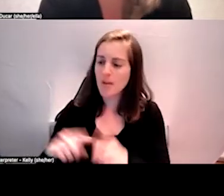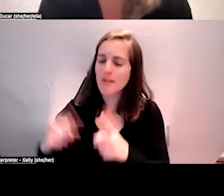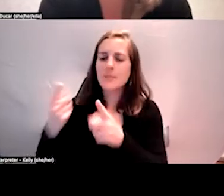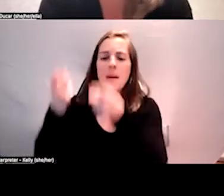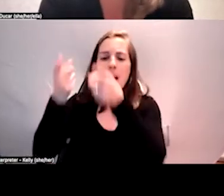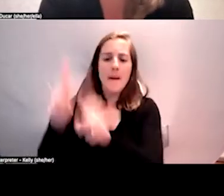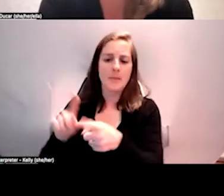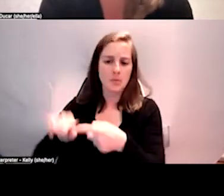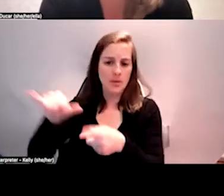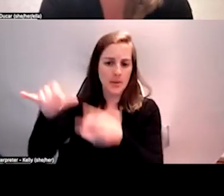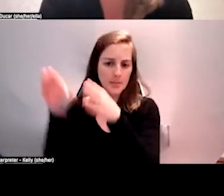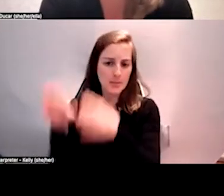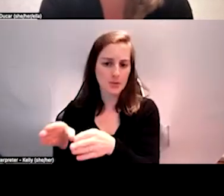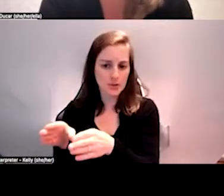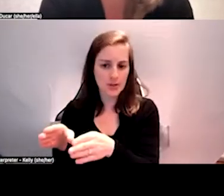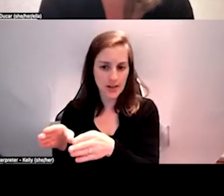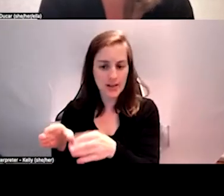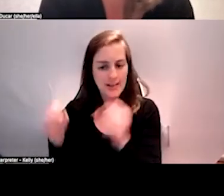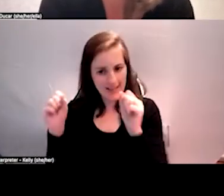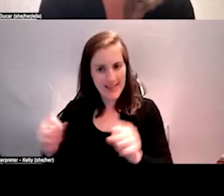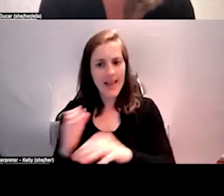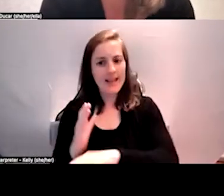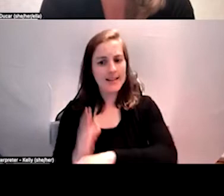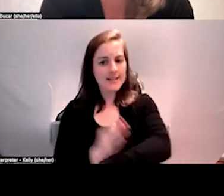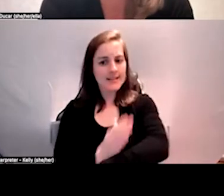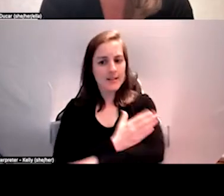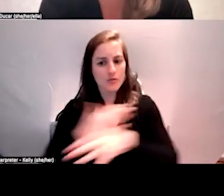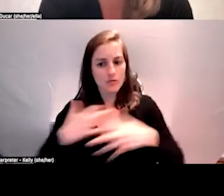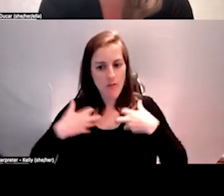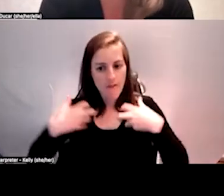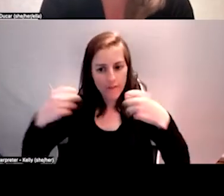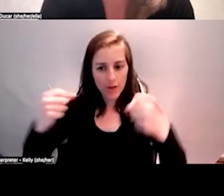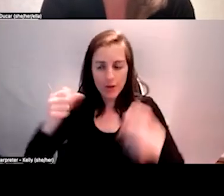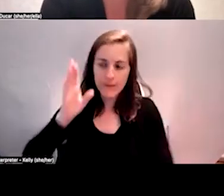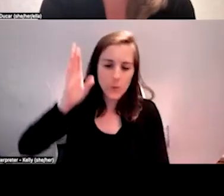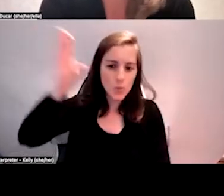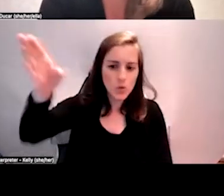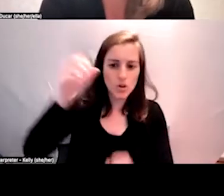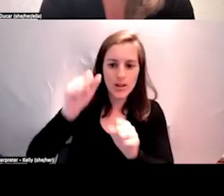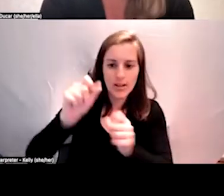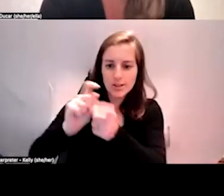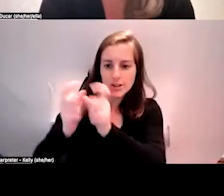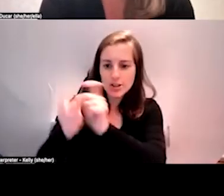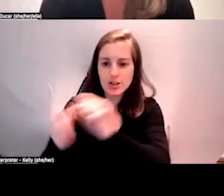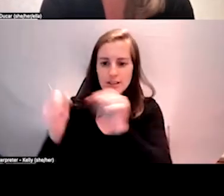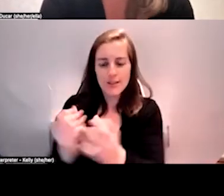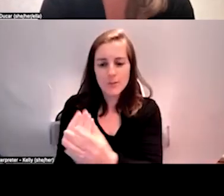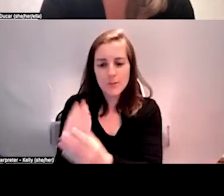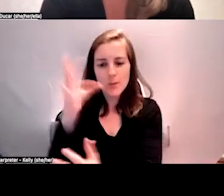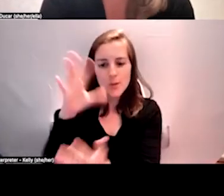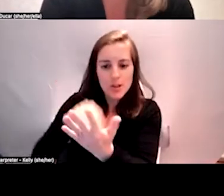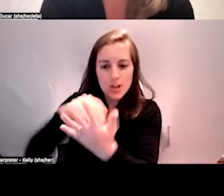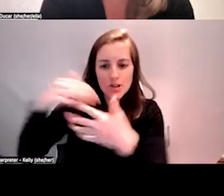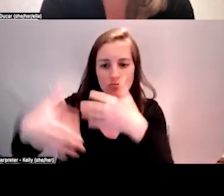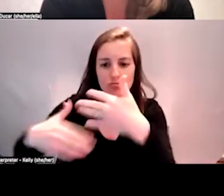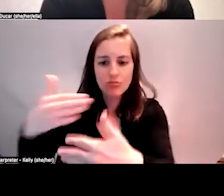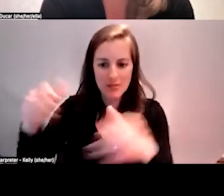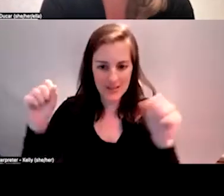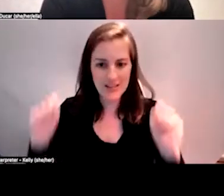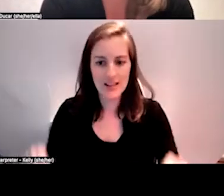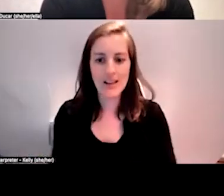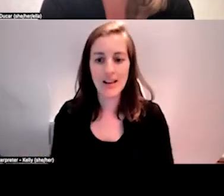There's a possibility in the future where we can change, we can grow. And that starts with the lens of